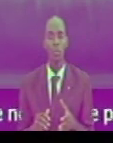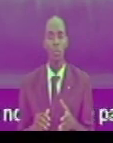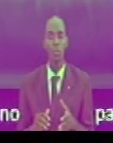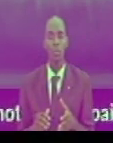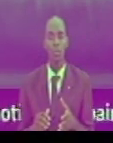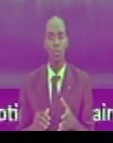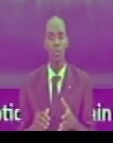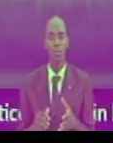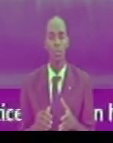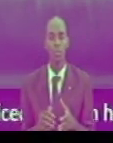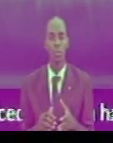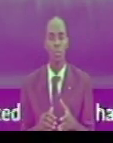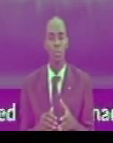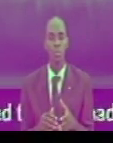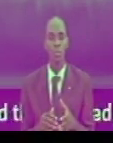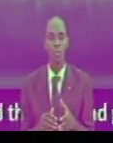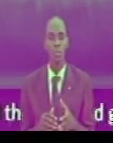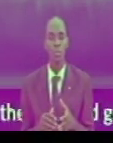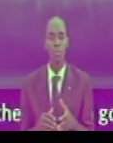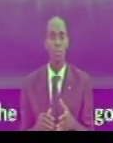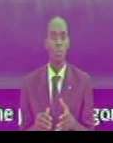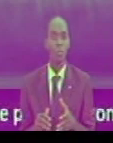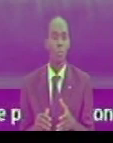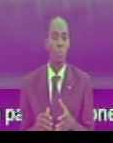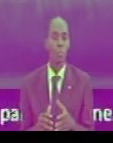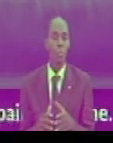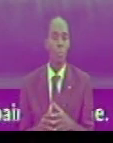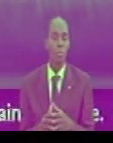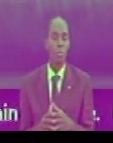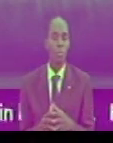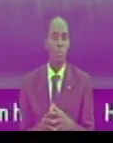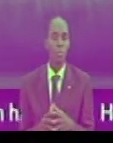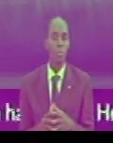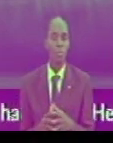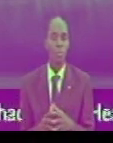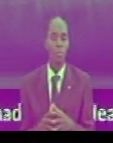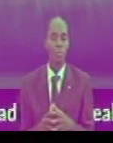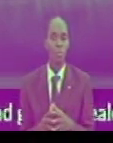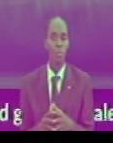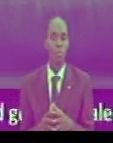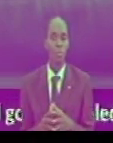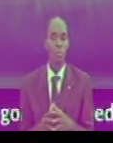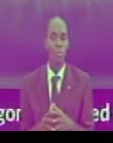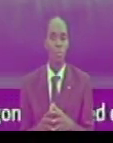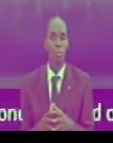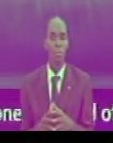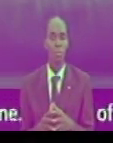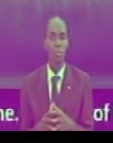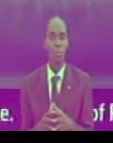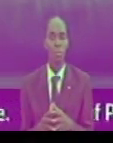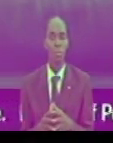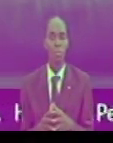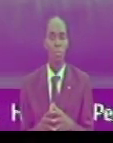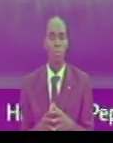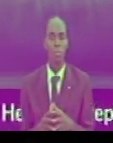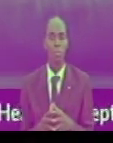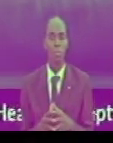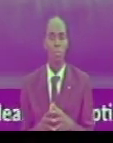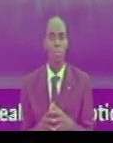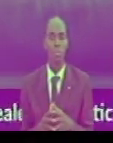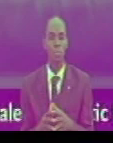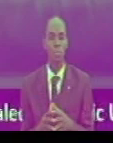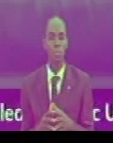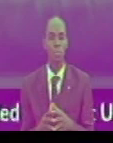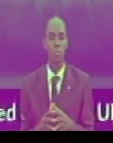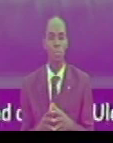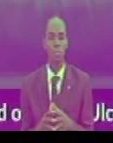death. I don't know when the asthma started though, but right from the time that I knew left from